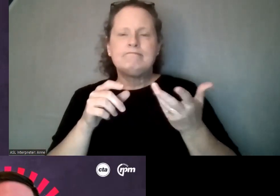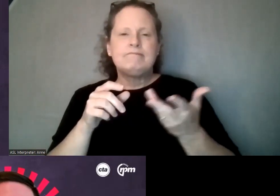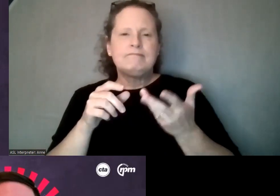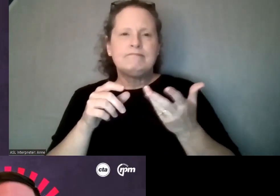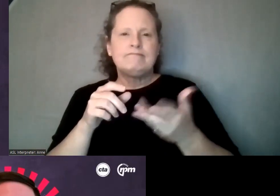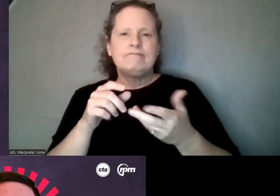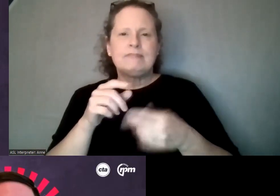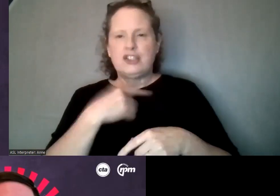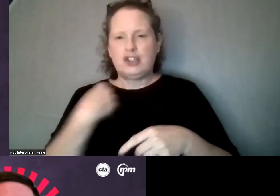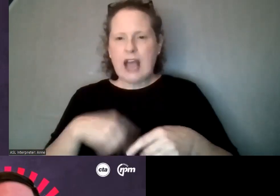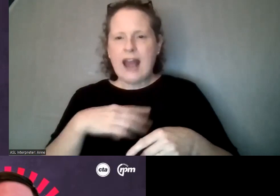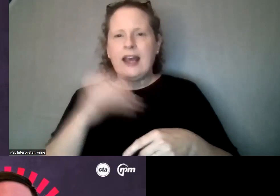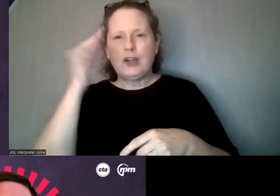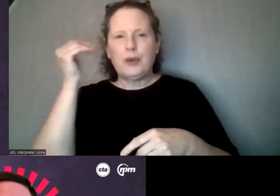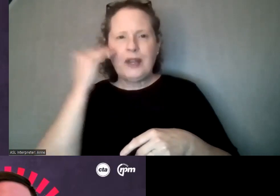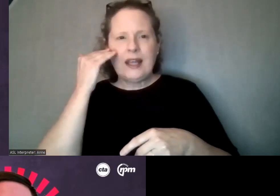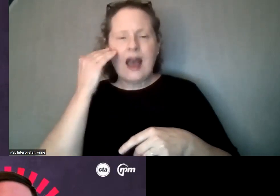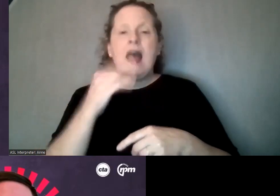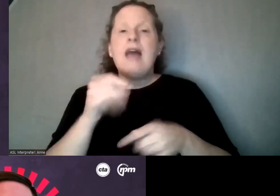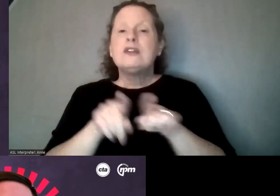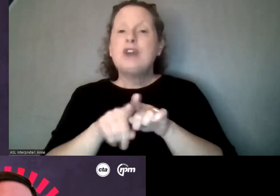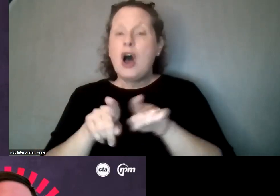China and Korea, but it's also I